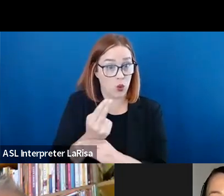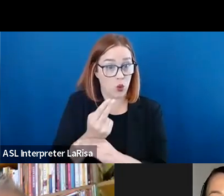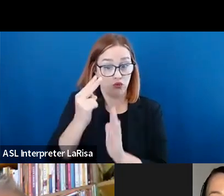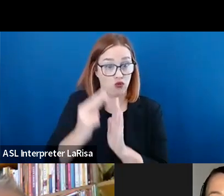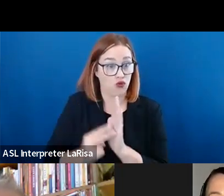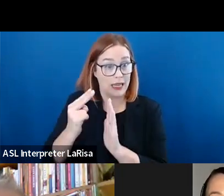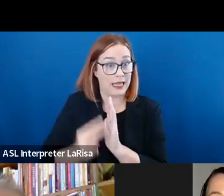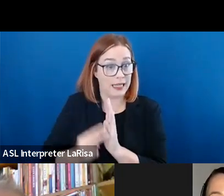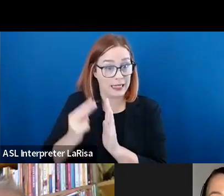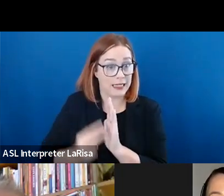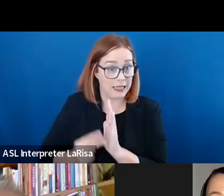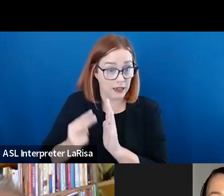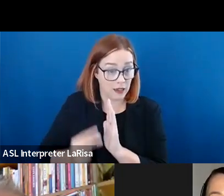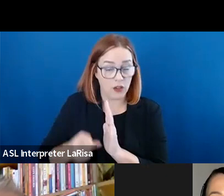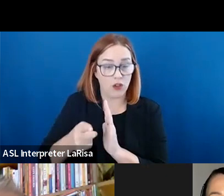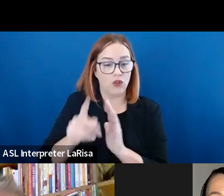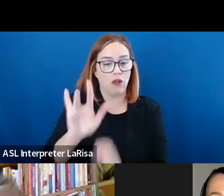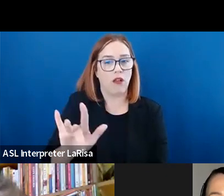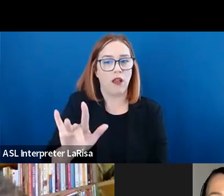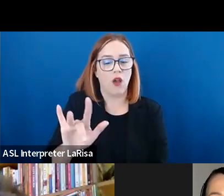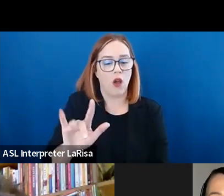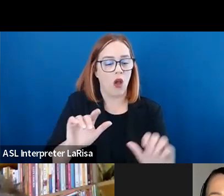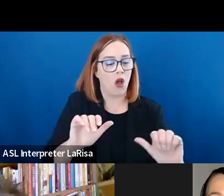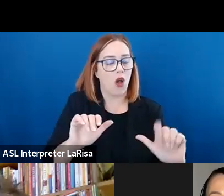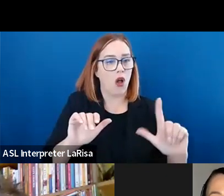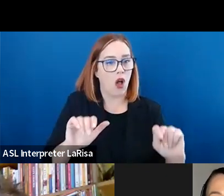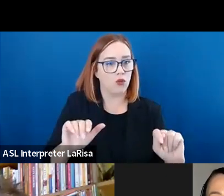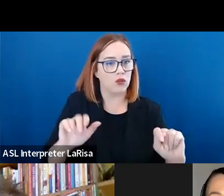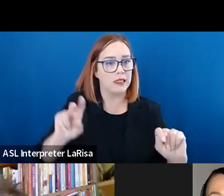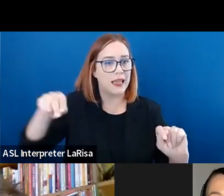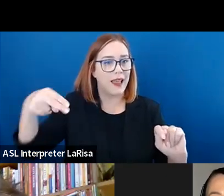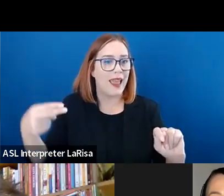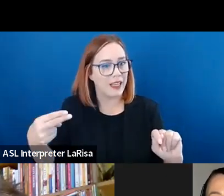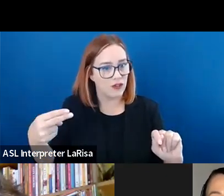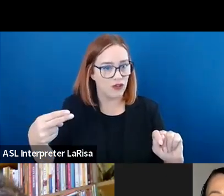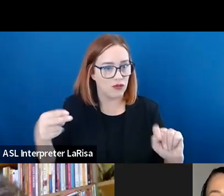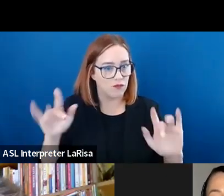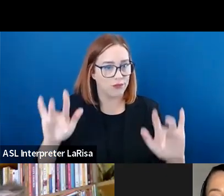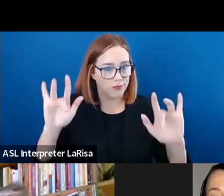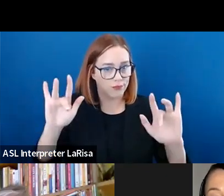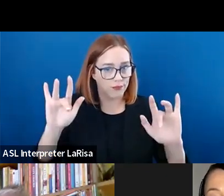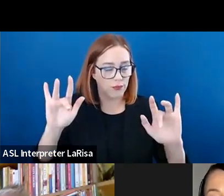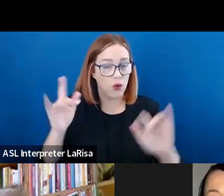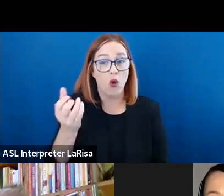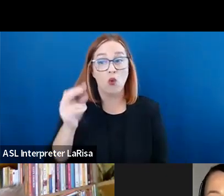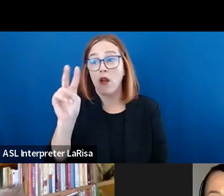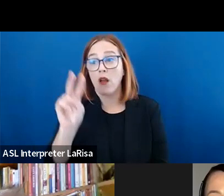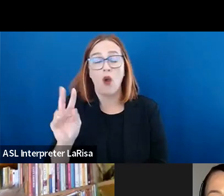by pressing Alt-H. Or please use the info and help section on the conference website